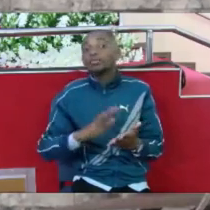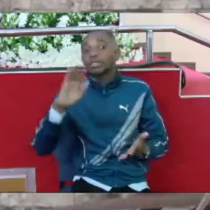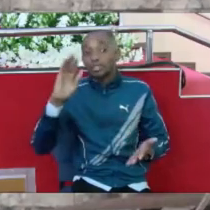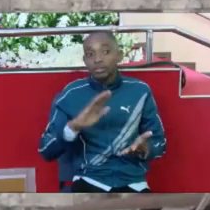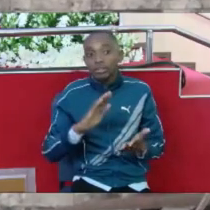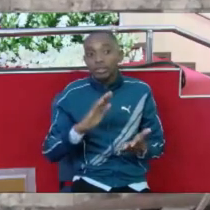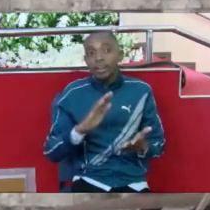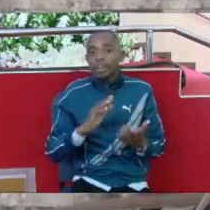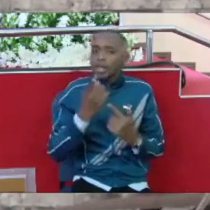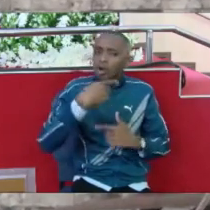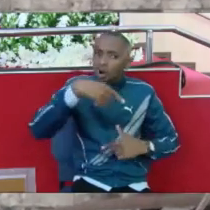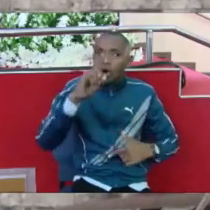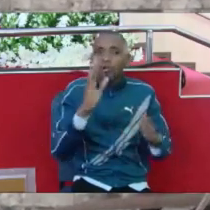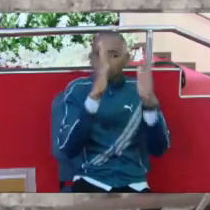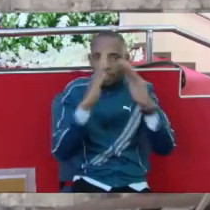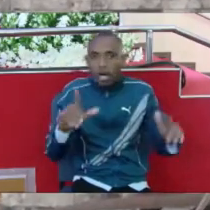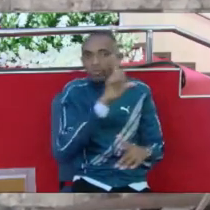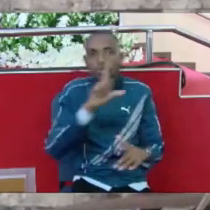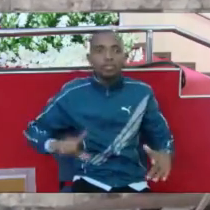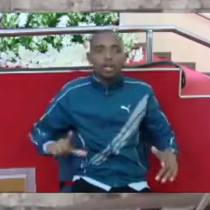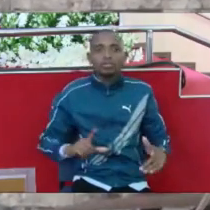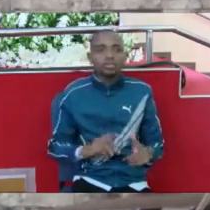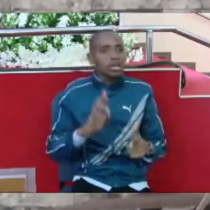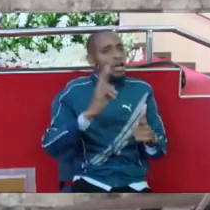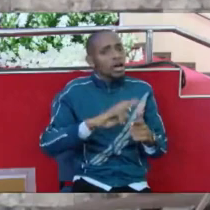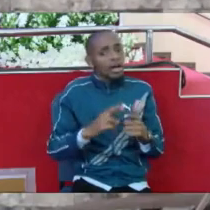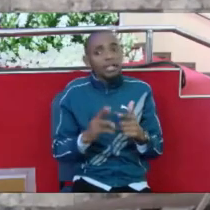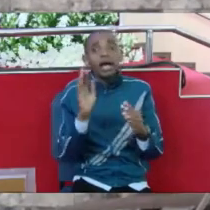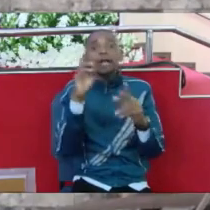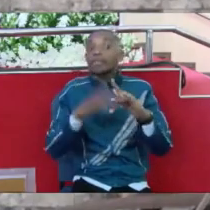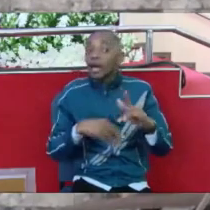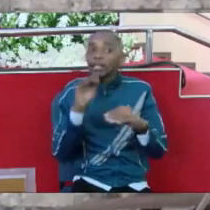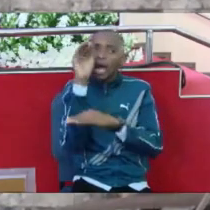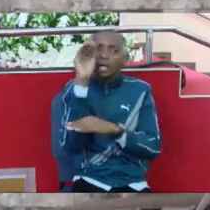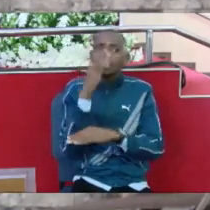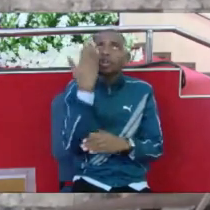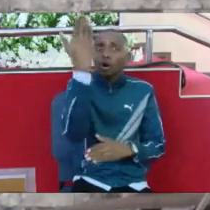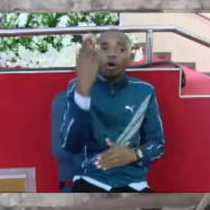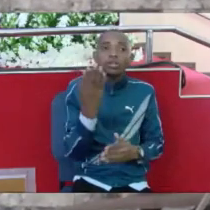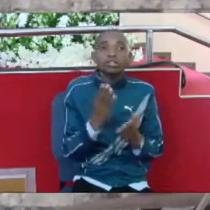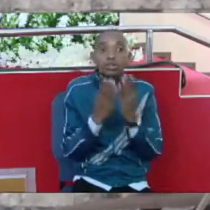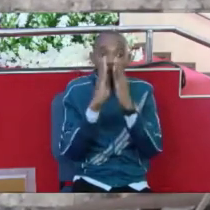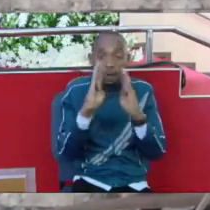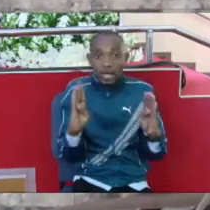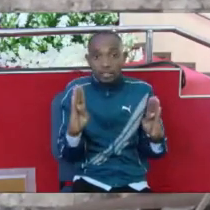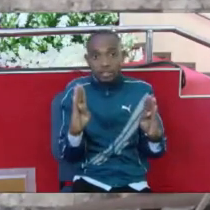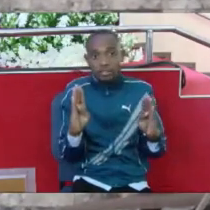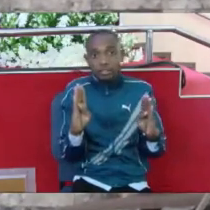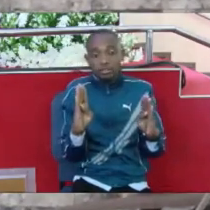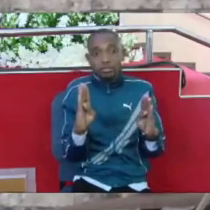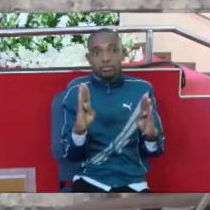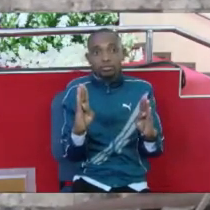to the house of the Lord. Enda katika nyumba ya Bwana. Rather than asking God to bless things. Aha, badala ya kuuliza